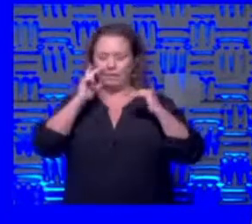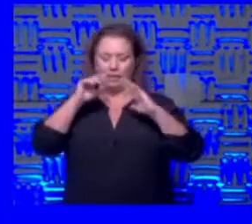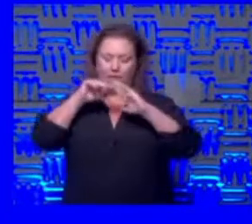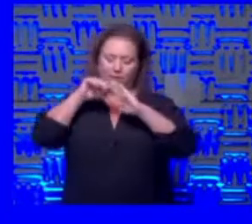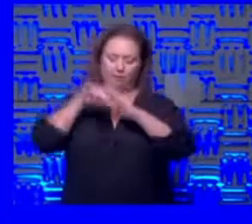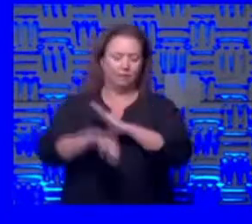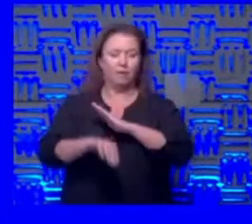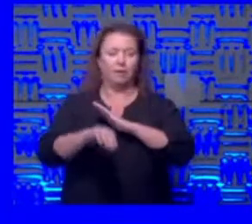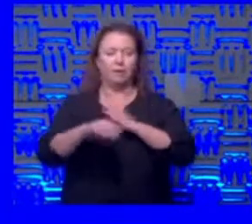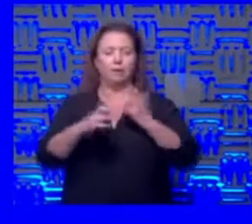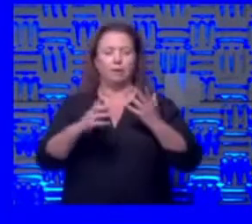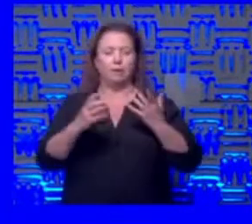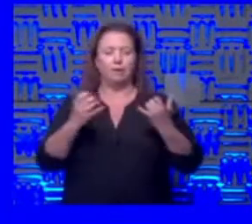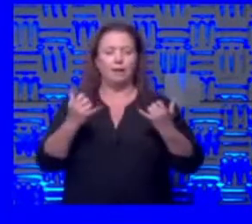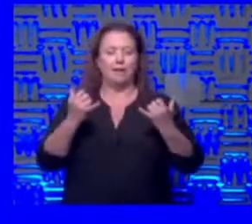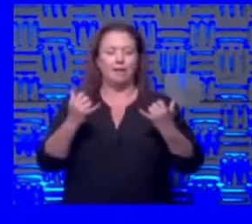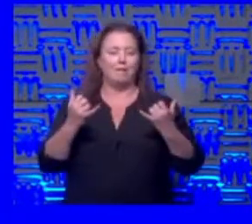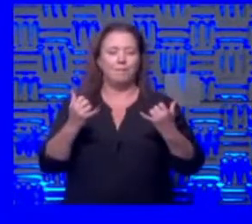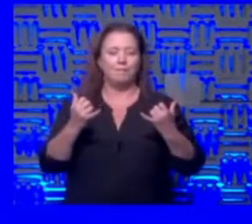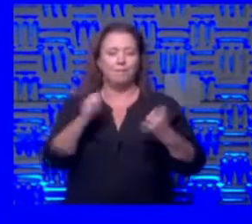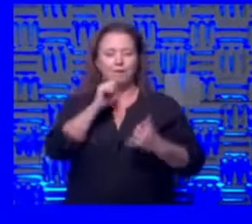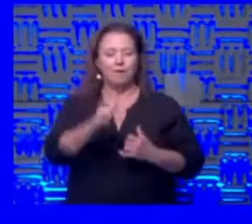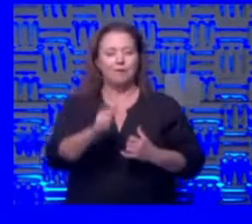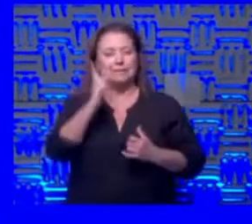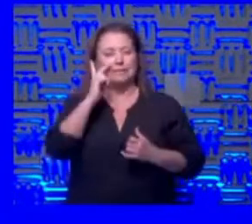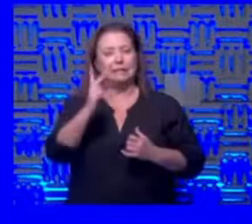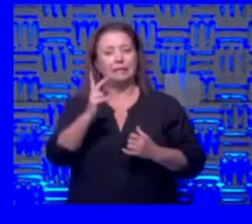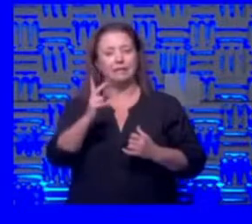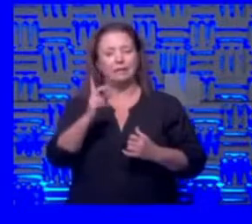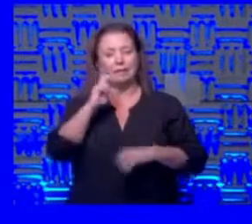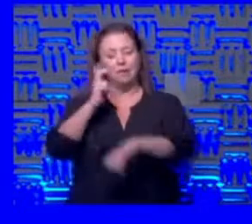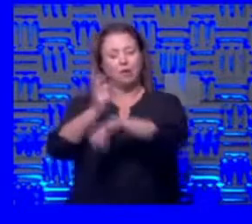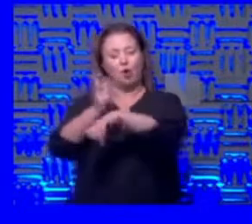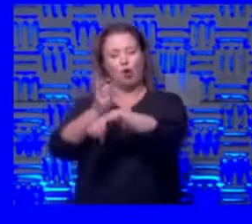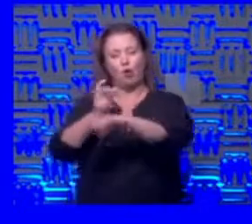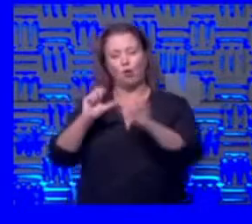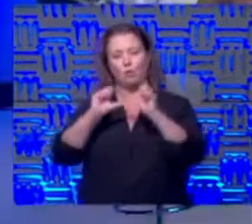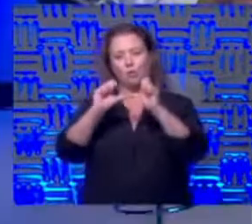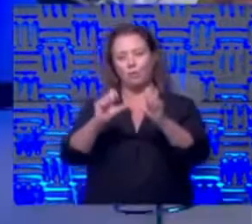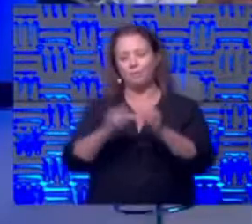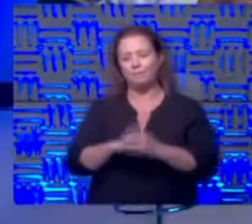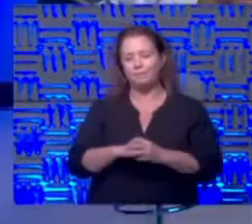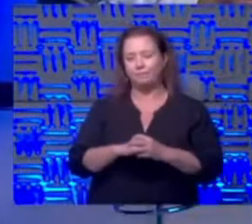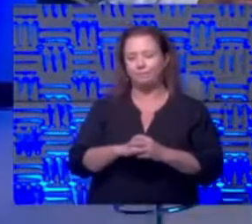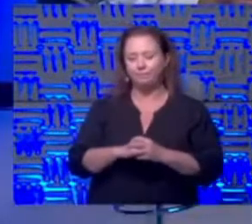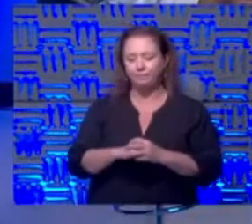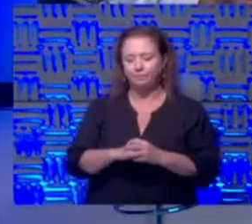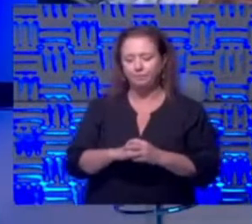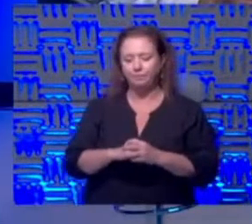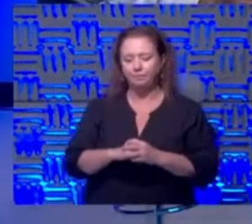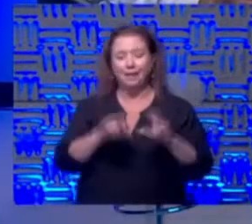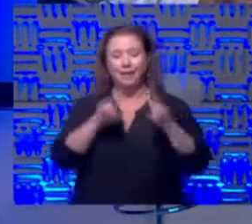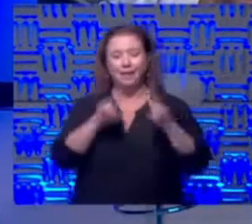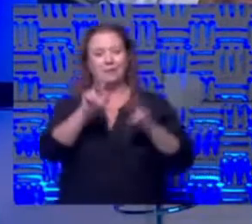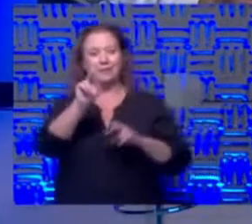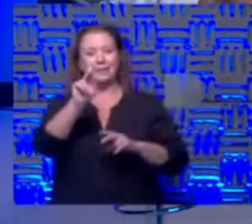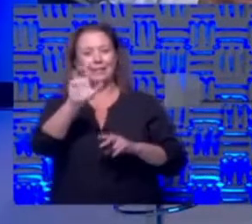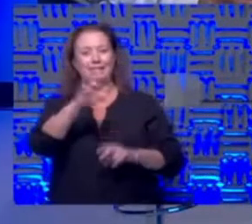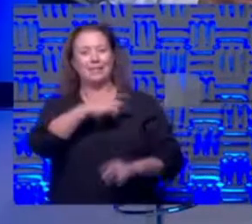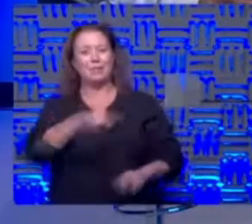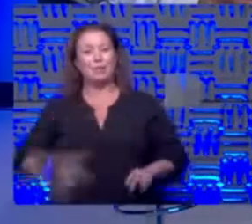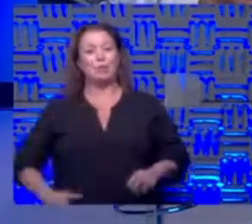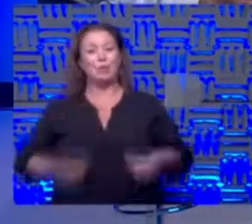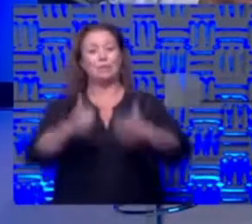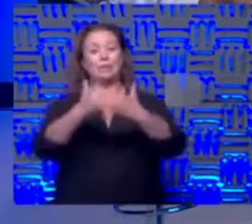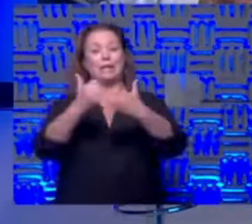significant flattening or decline in cases right now, I think that's going to be very difficult moving forward. I think it is. So I watched the Royals game last night, or part of the game, did